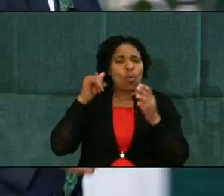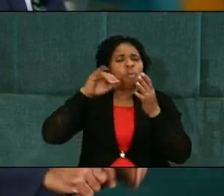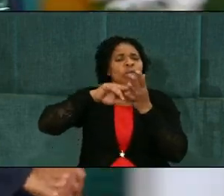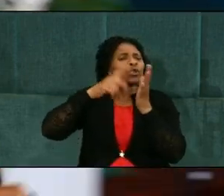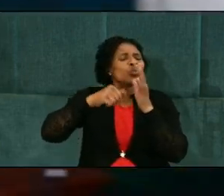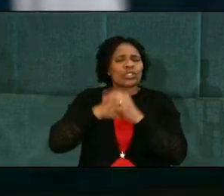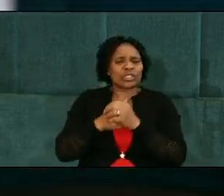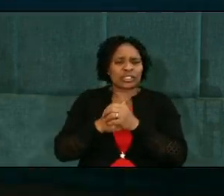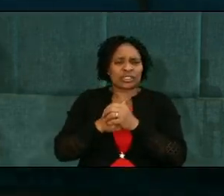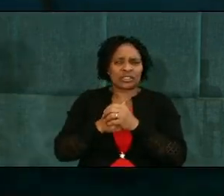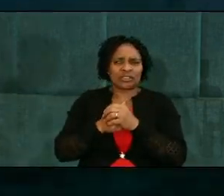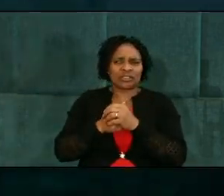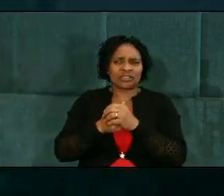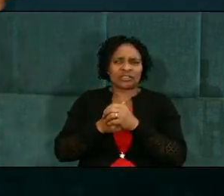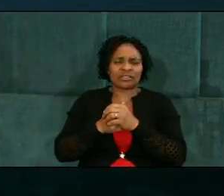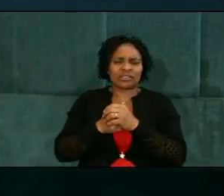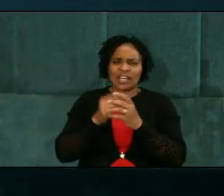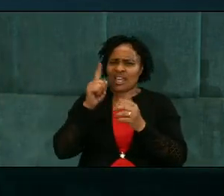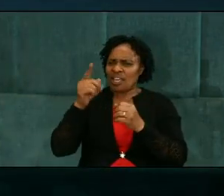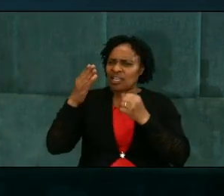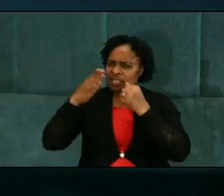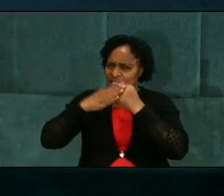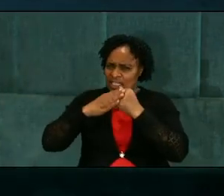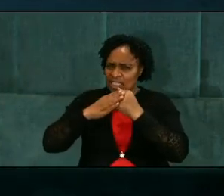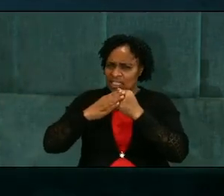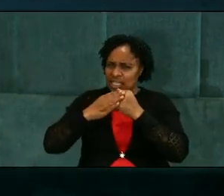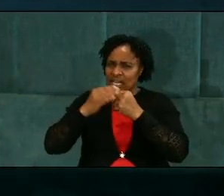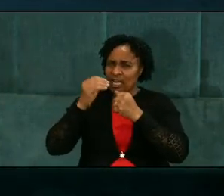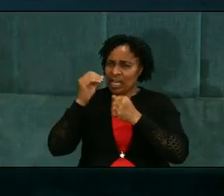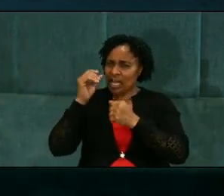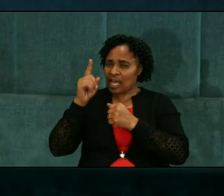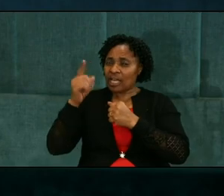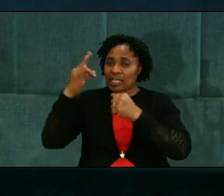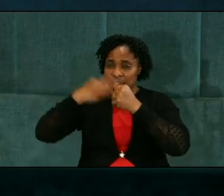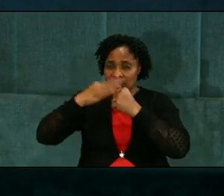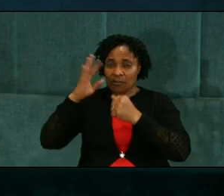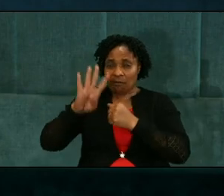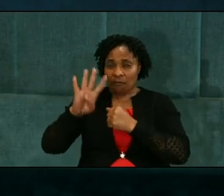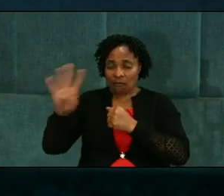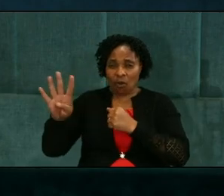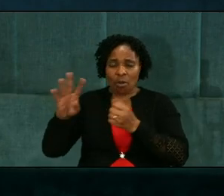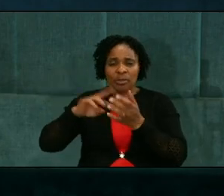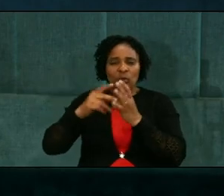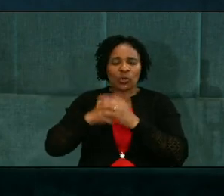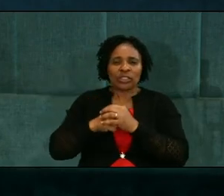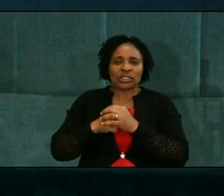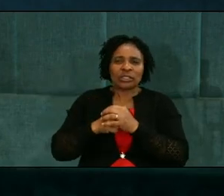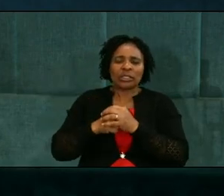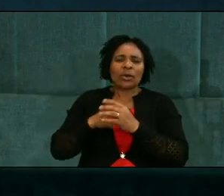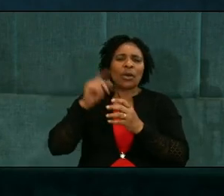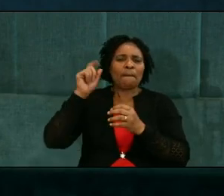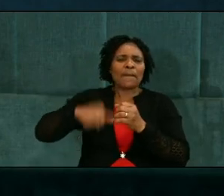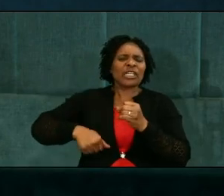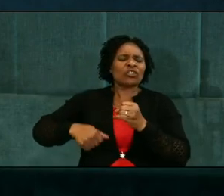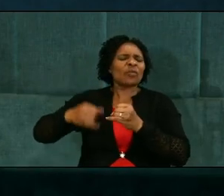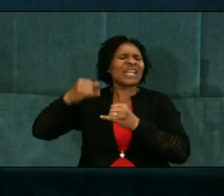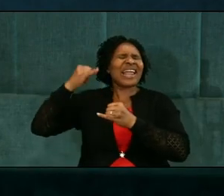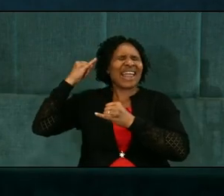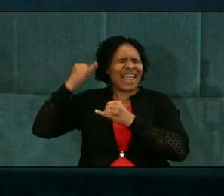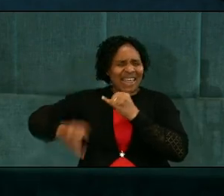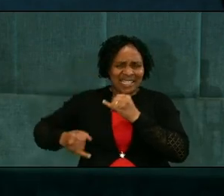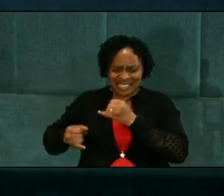means, how long ago was 1844? 100 and so many years ago? Which means by now, we are supposed to be at the